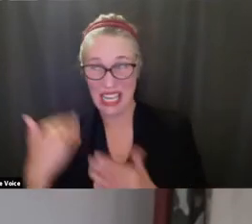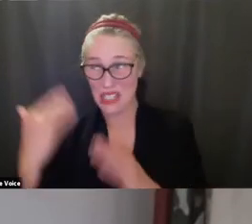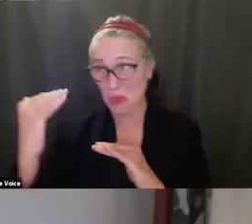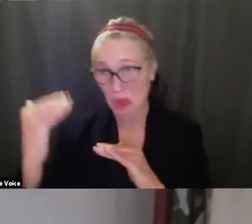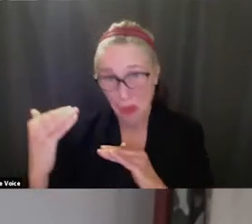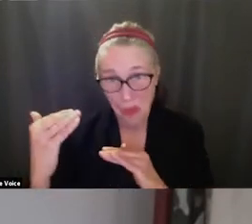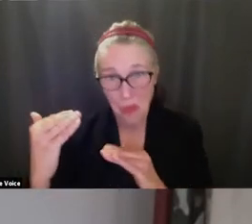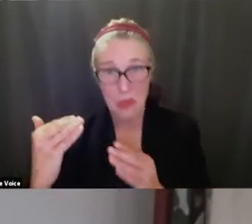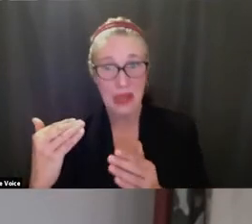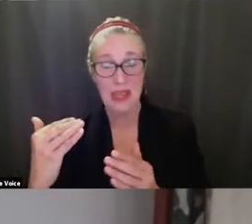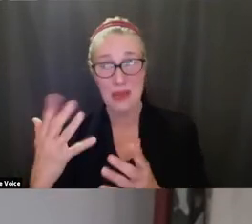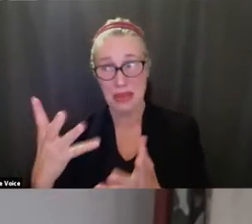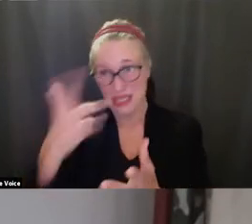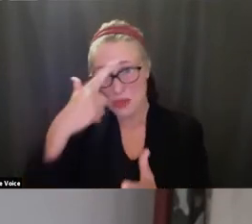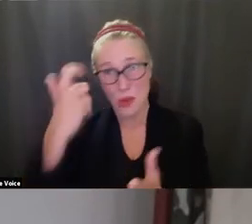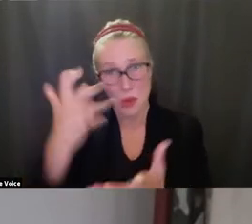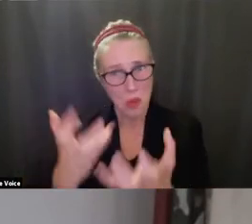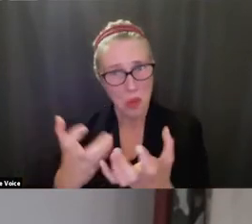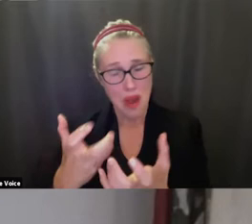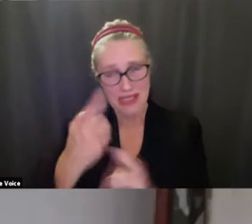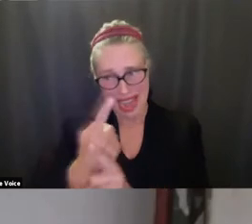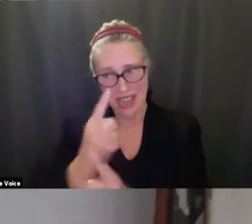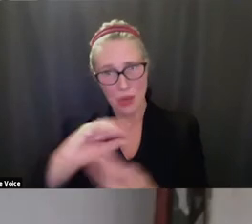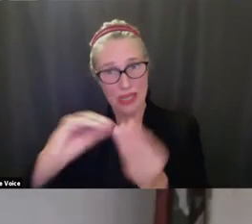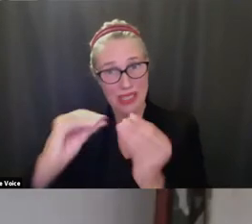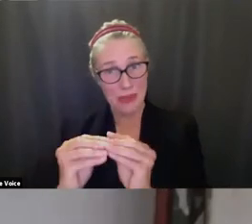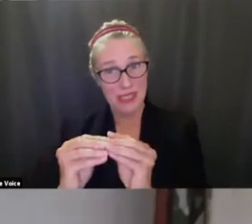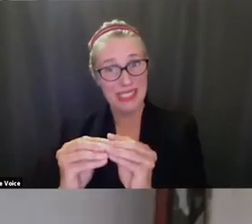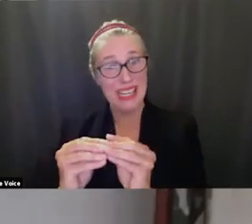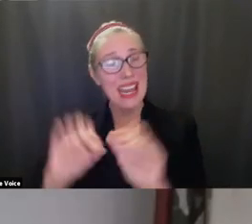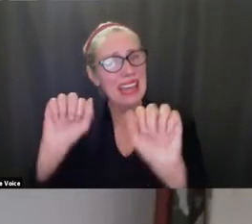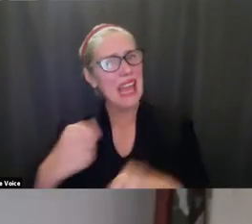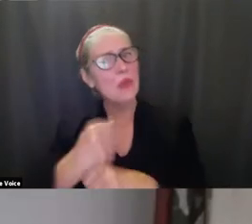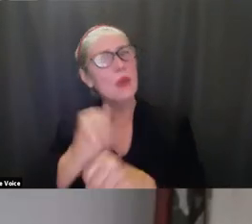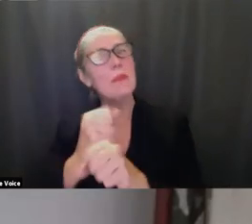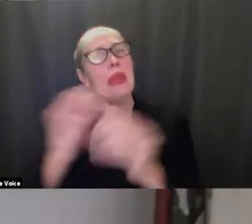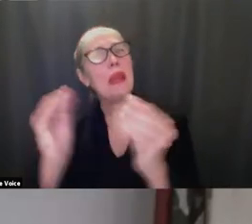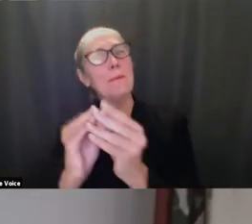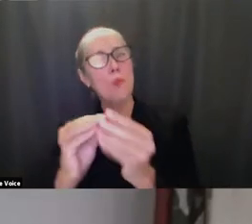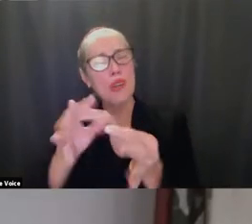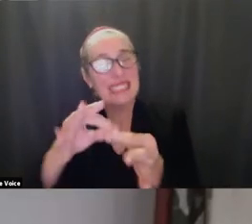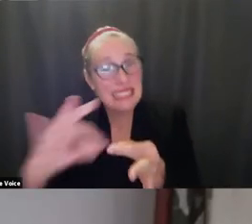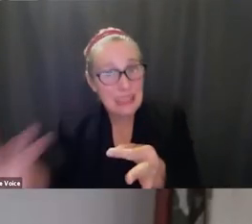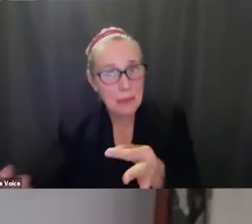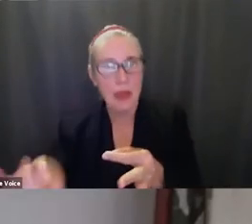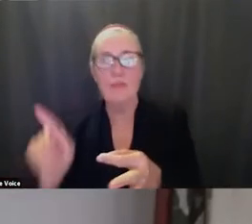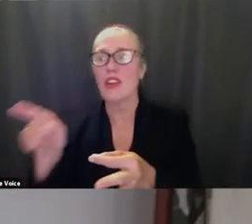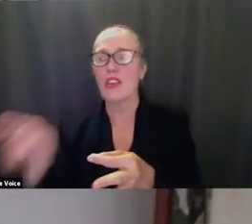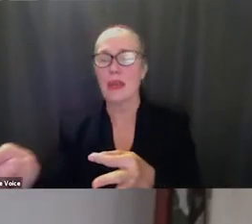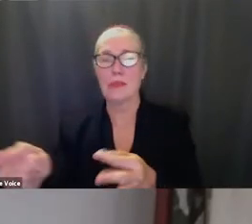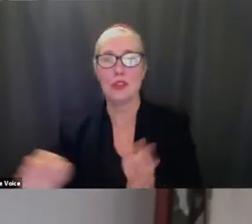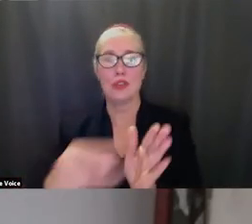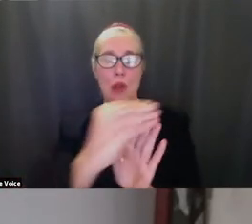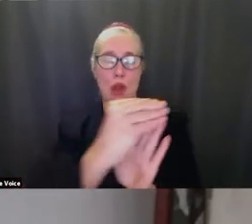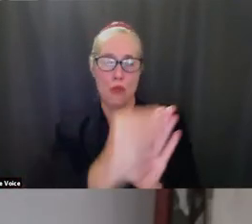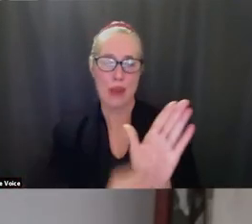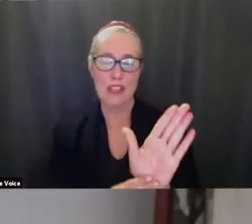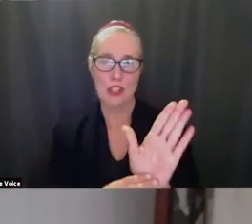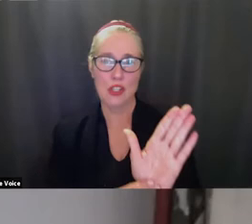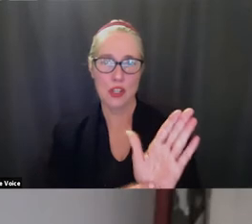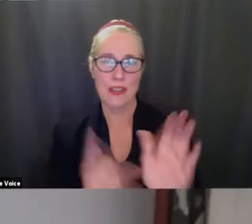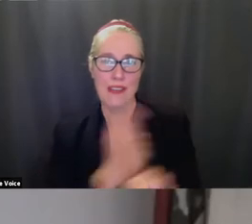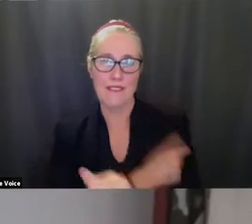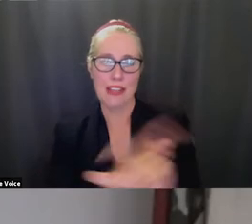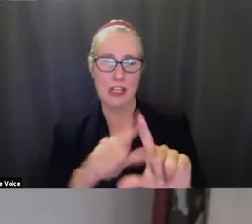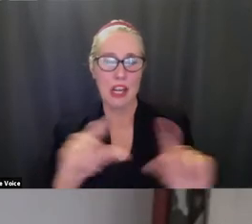we get accurate numbers is are are there ways to make it simpler thank you i'm actually going to ask mr